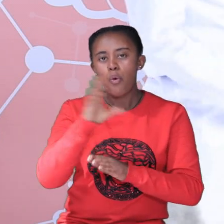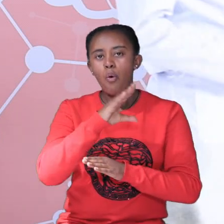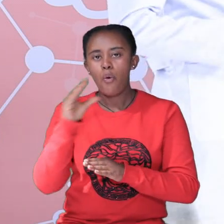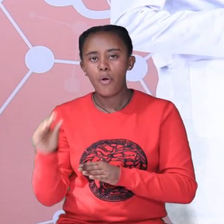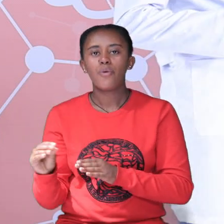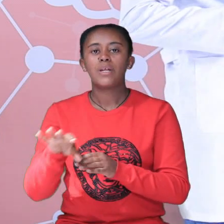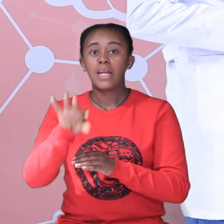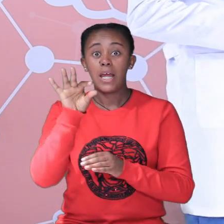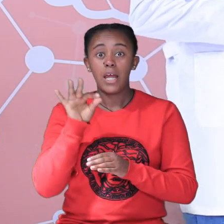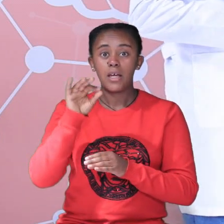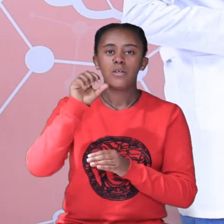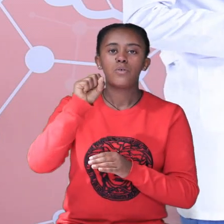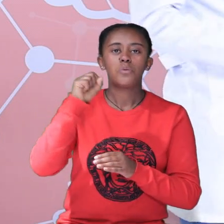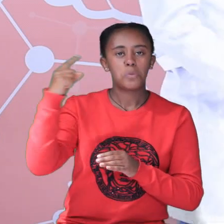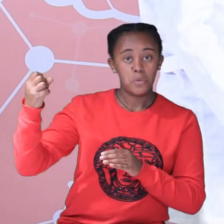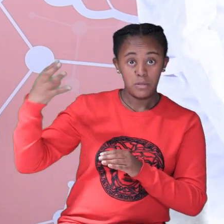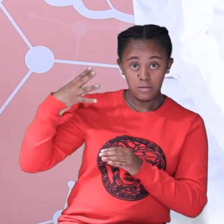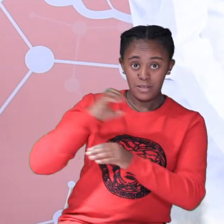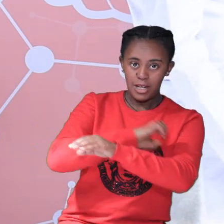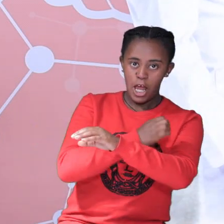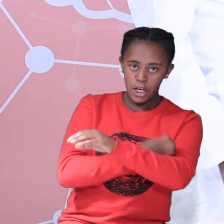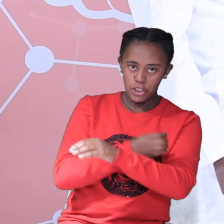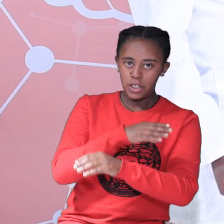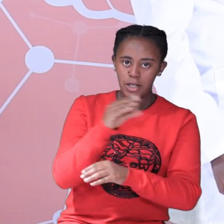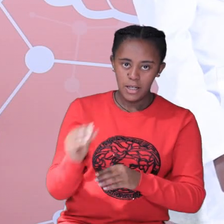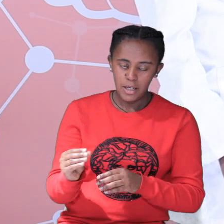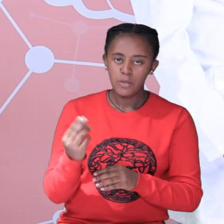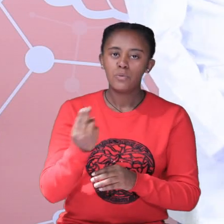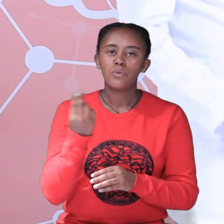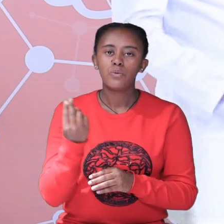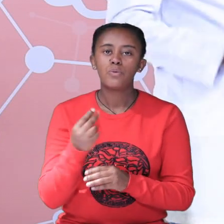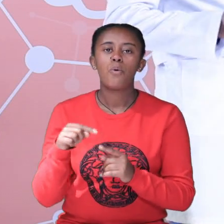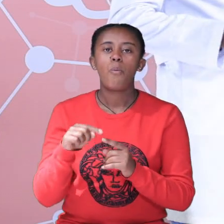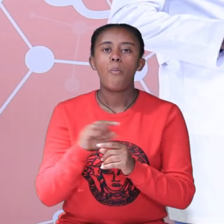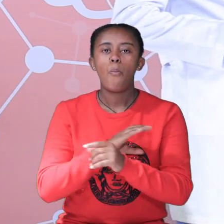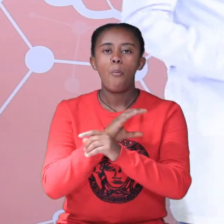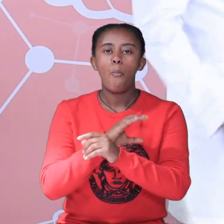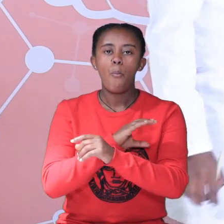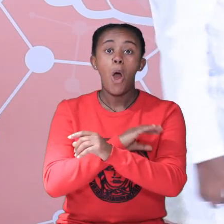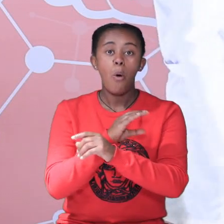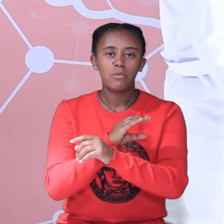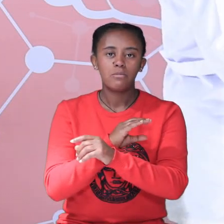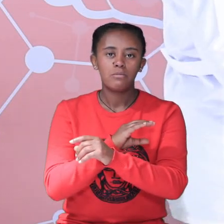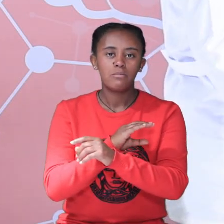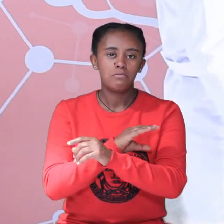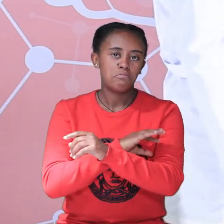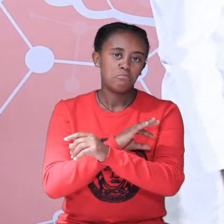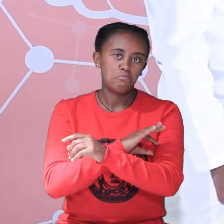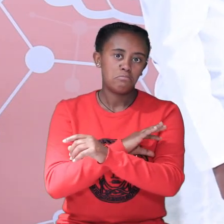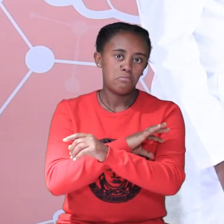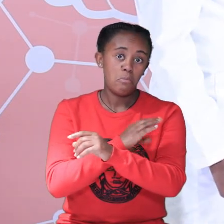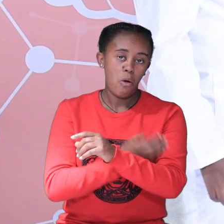gain solar energy from sunlight, and the other is to use a power station.